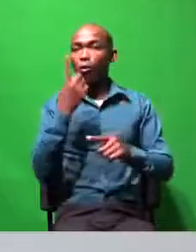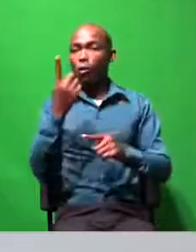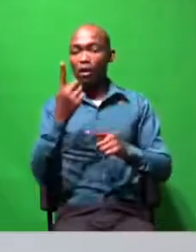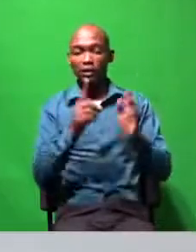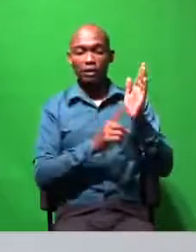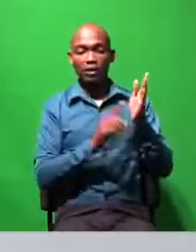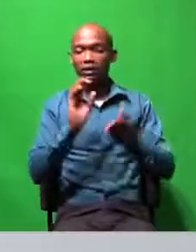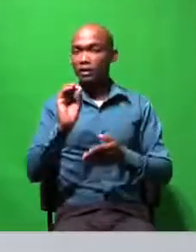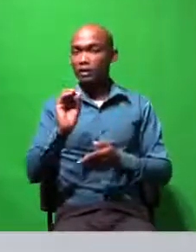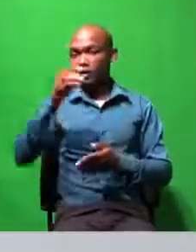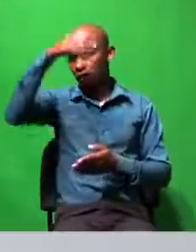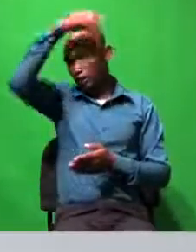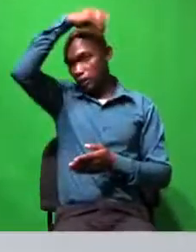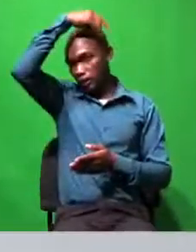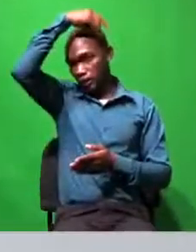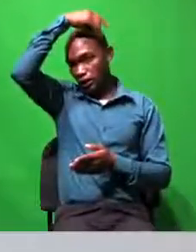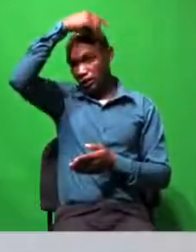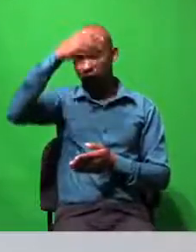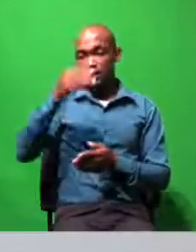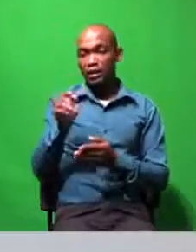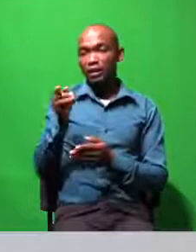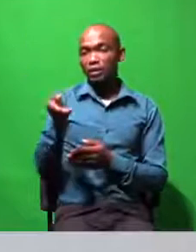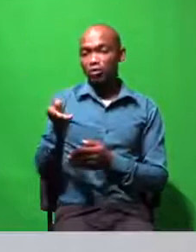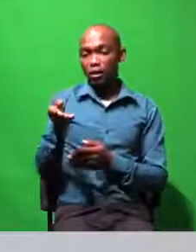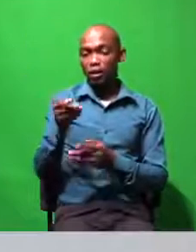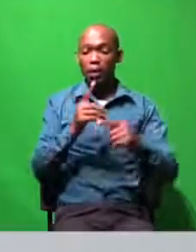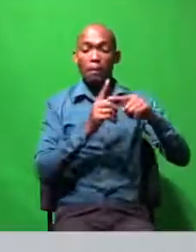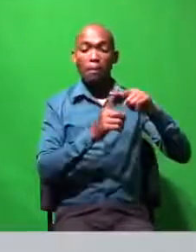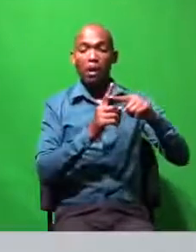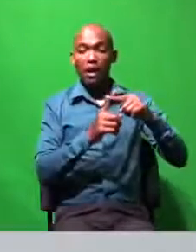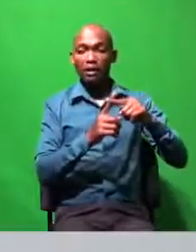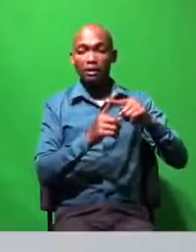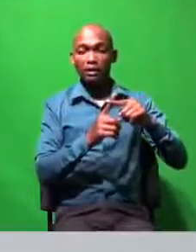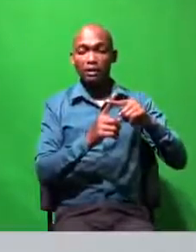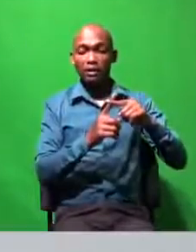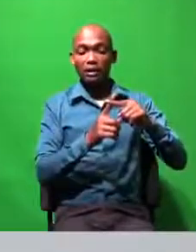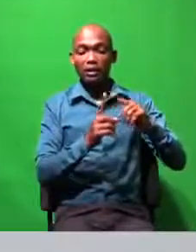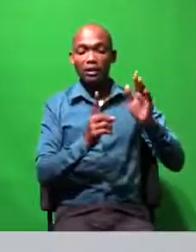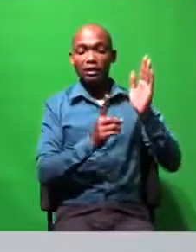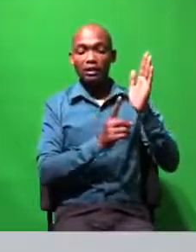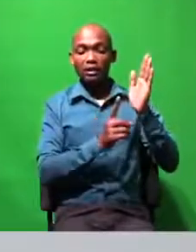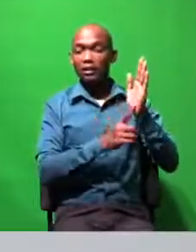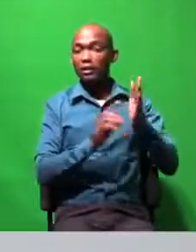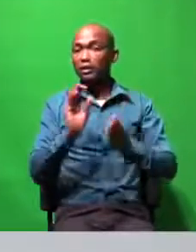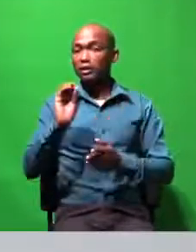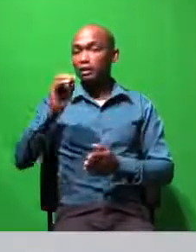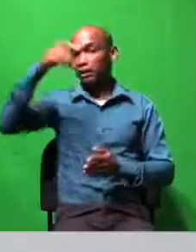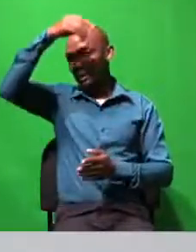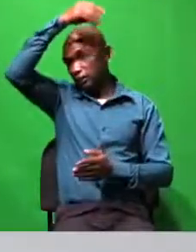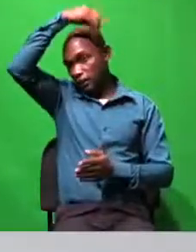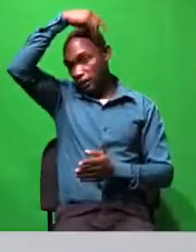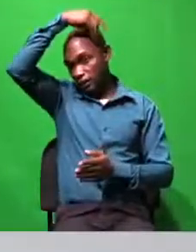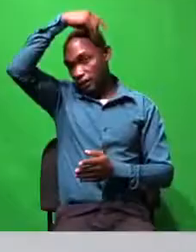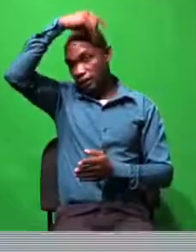160 degrees, this one, plus what? 60